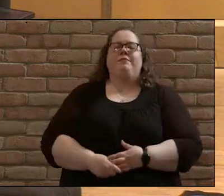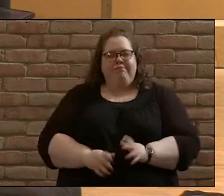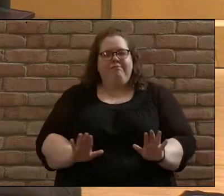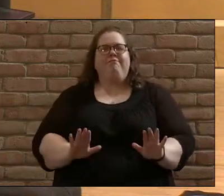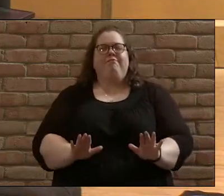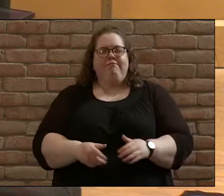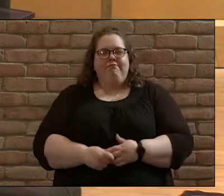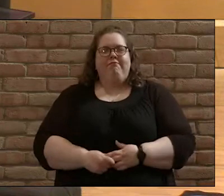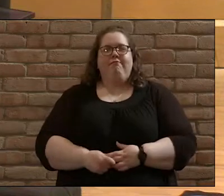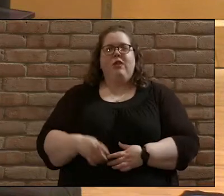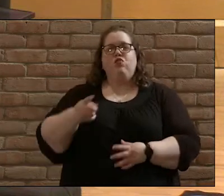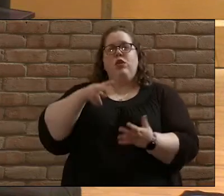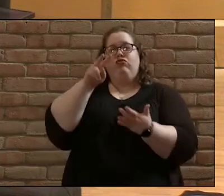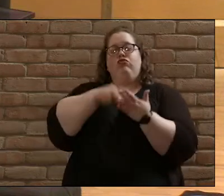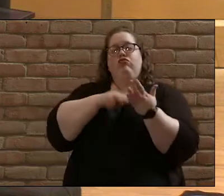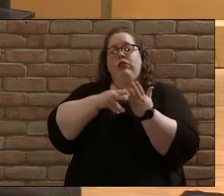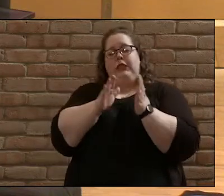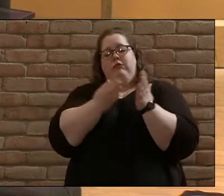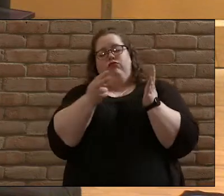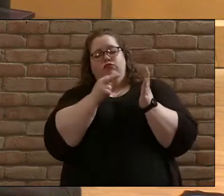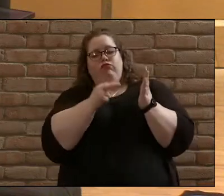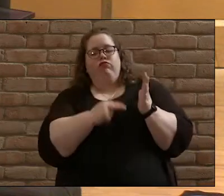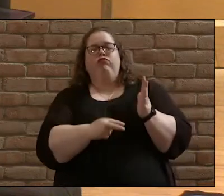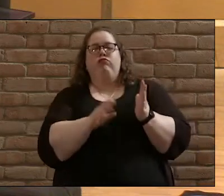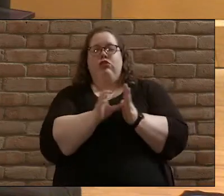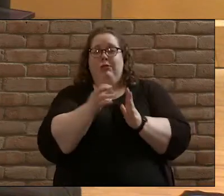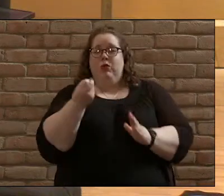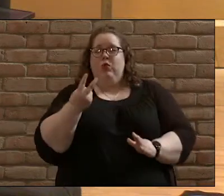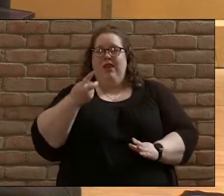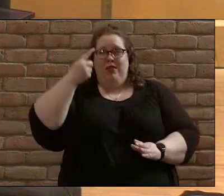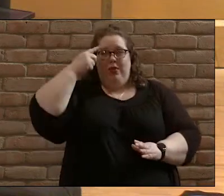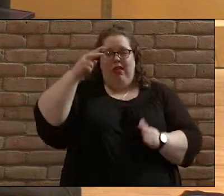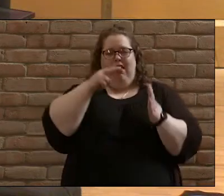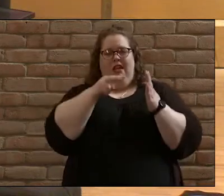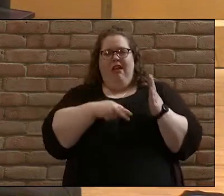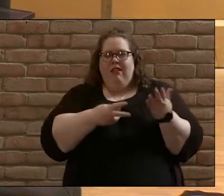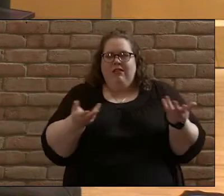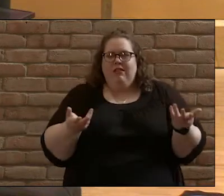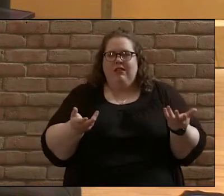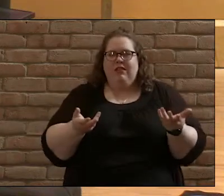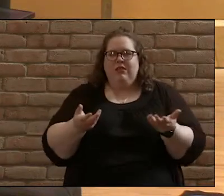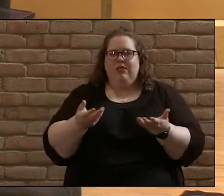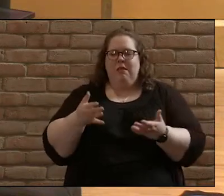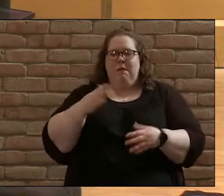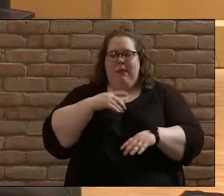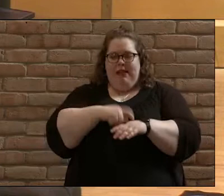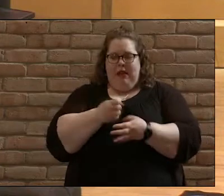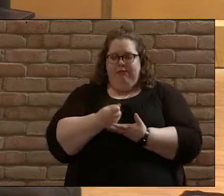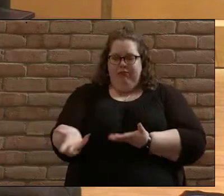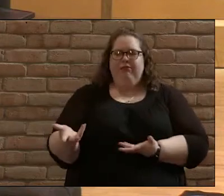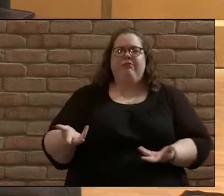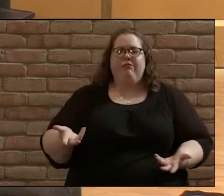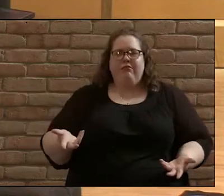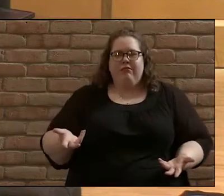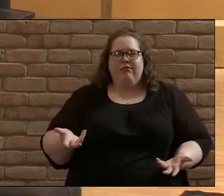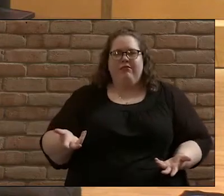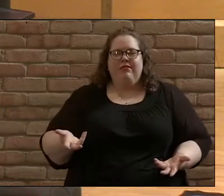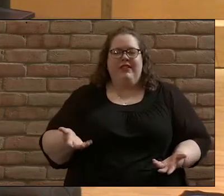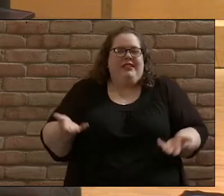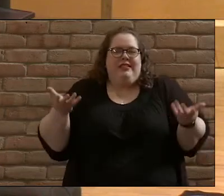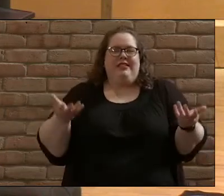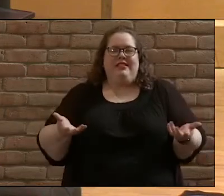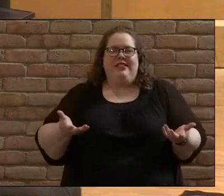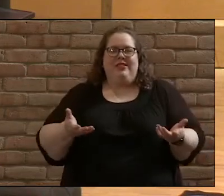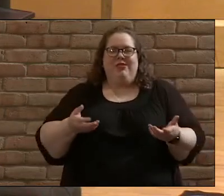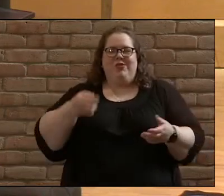chapter 12, we might be wondering, was this just a big waste of time? Was it a big exercise in futility? I